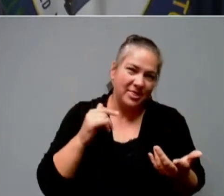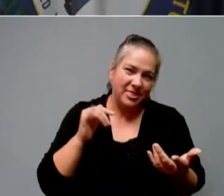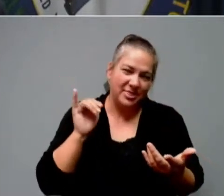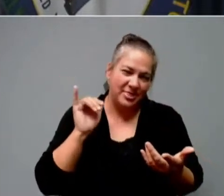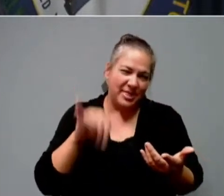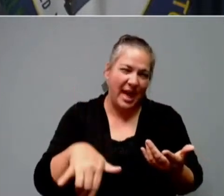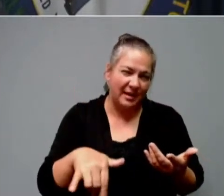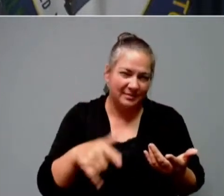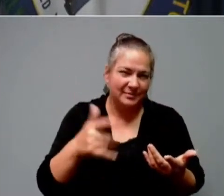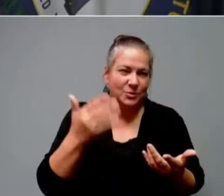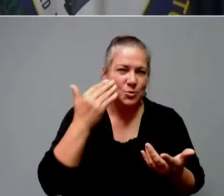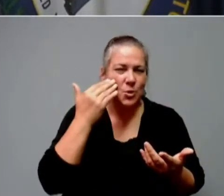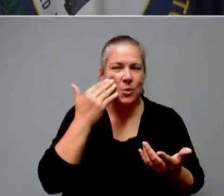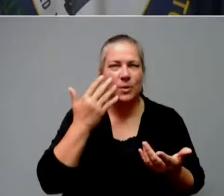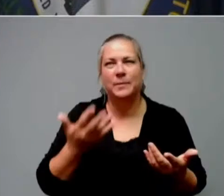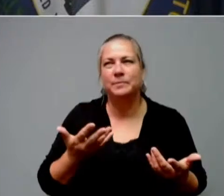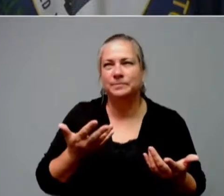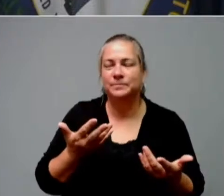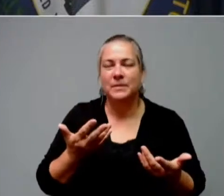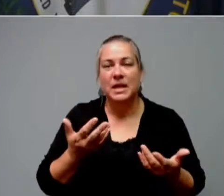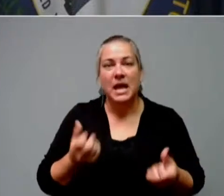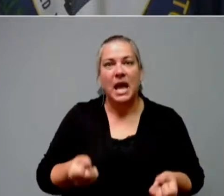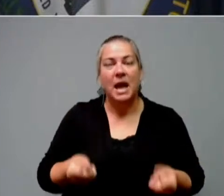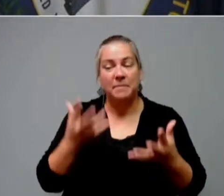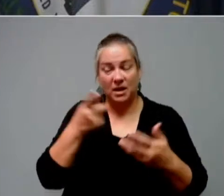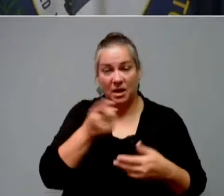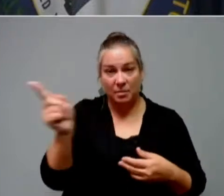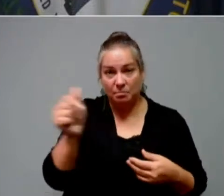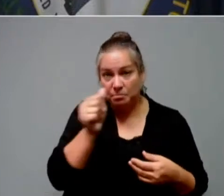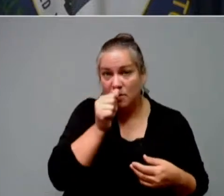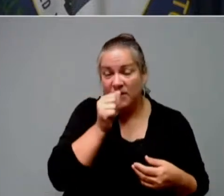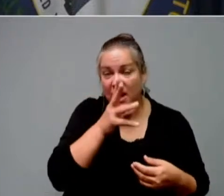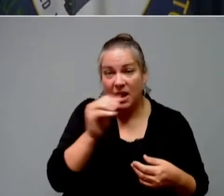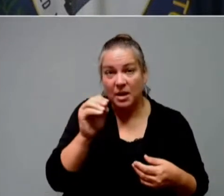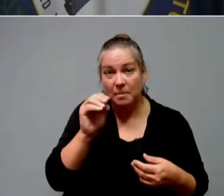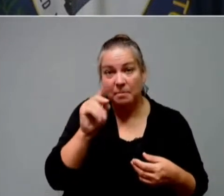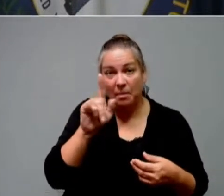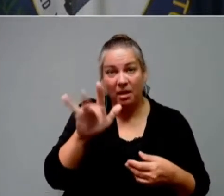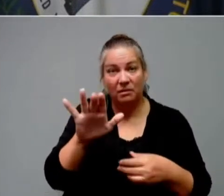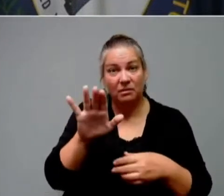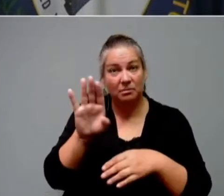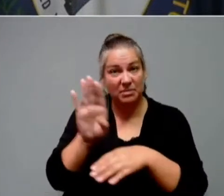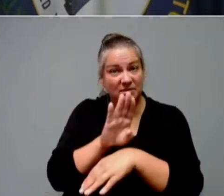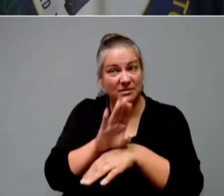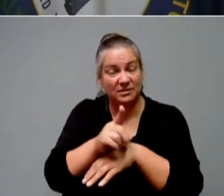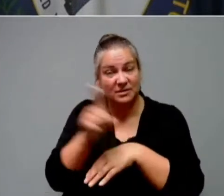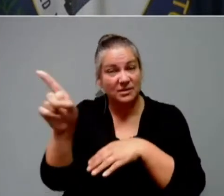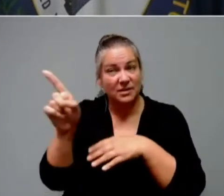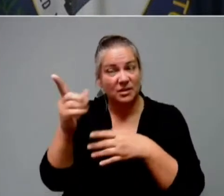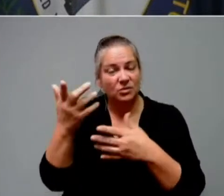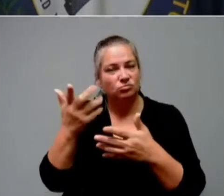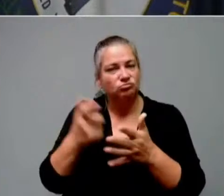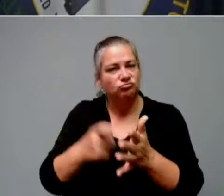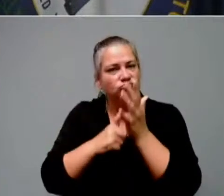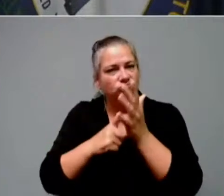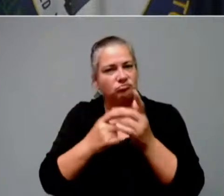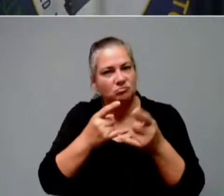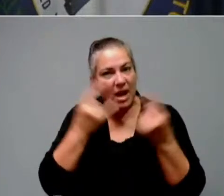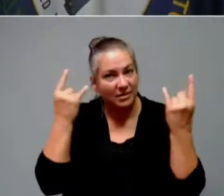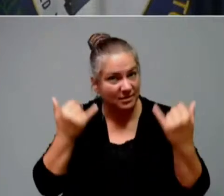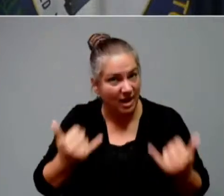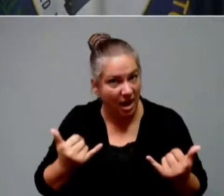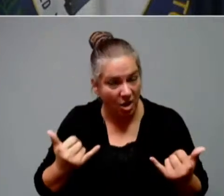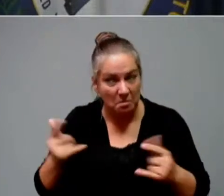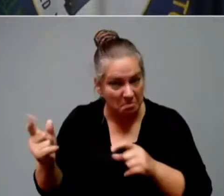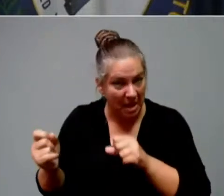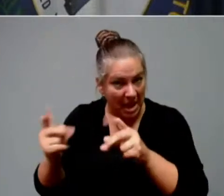level of private and public sector activity, of local leadership that we're seeing, which is important and powerful, as well